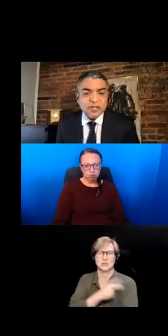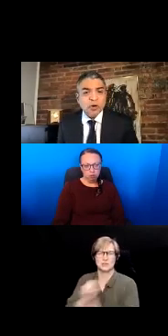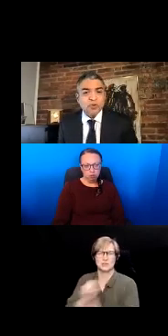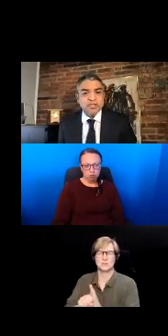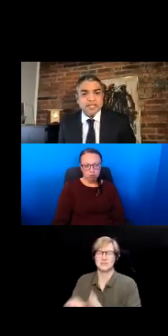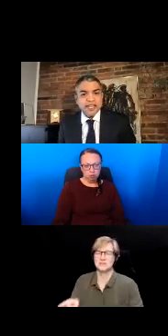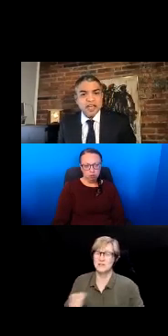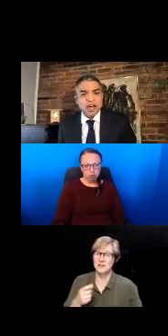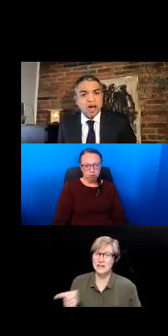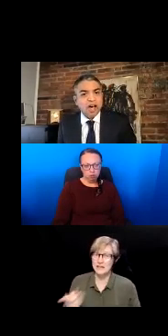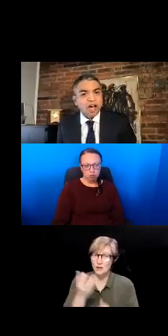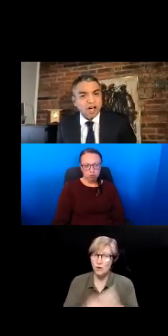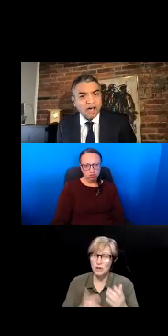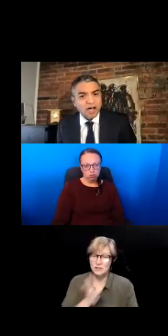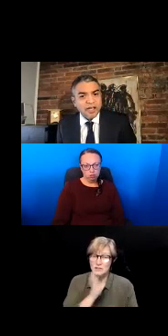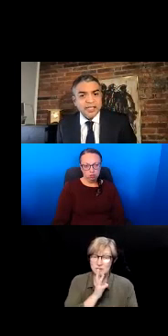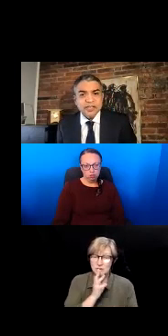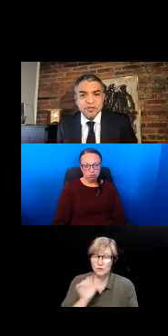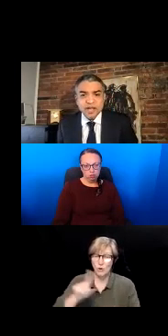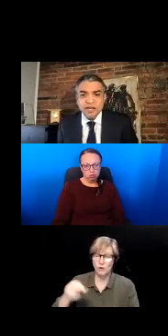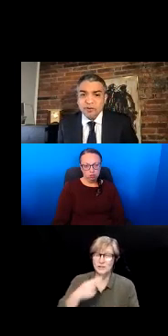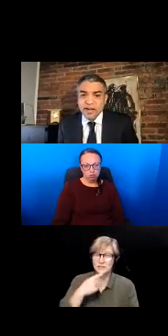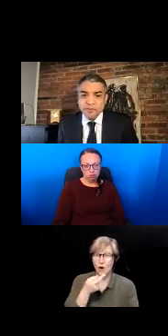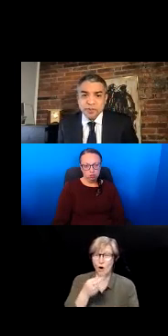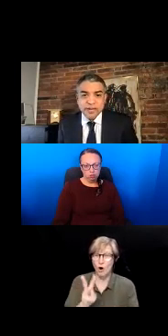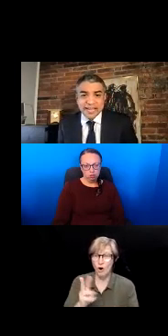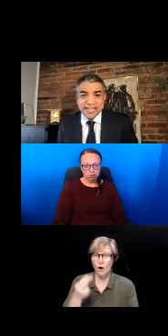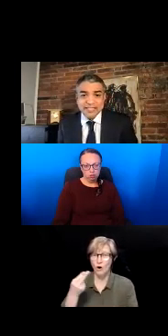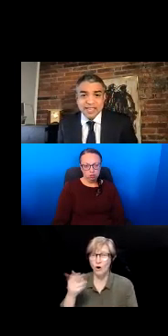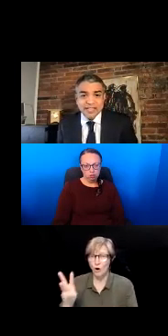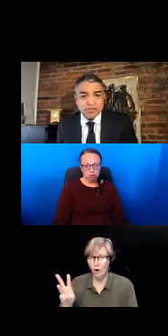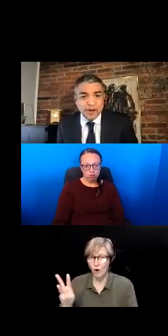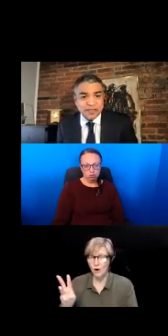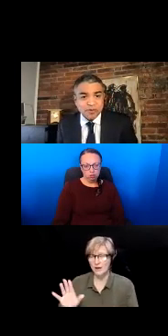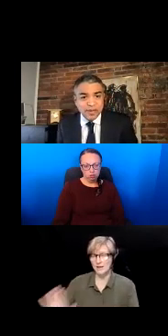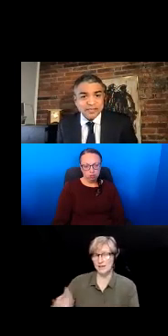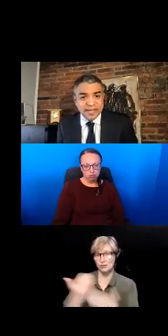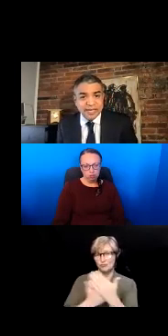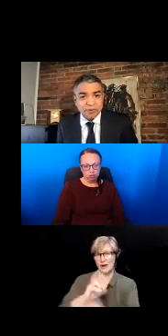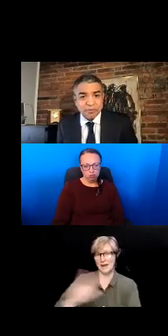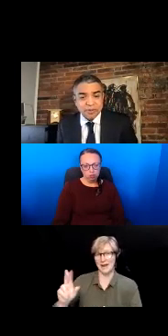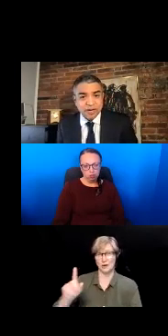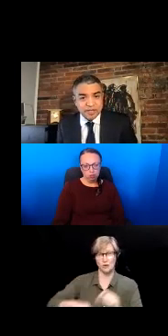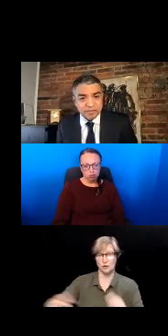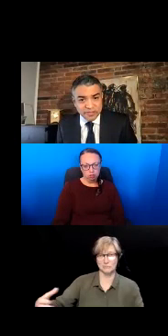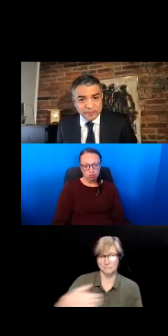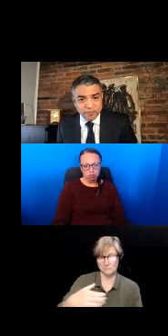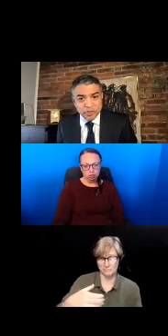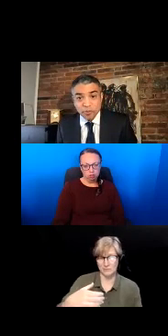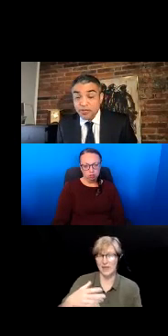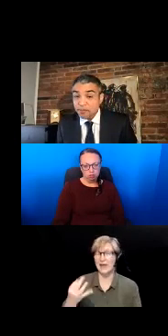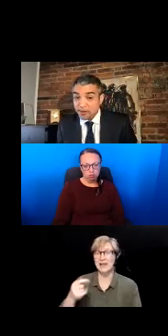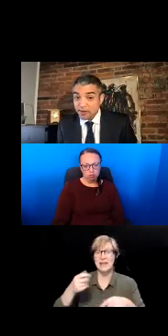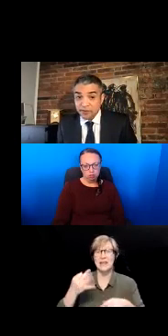He could only say, ha, ha. He could not grasp with the right hand, and he dragged the right leg when put on his feet.